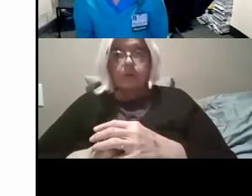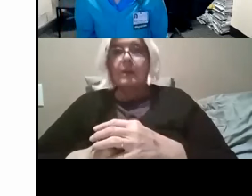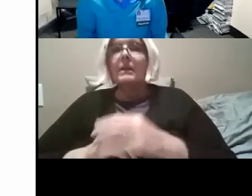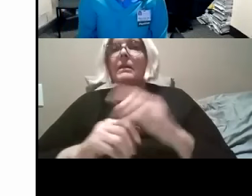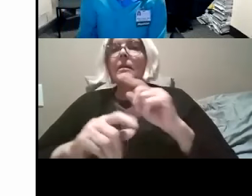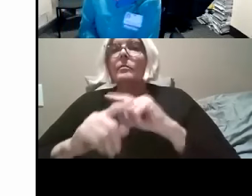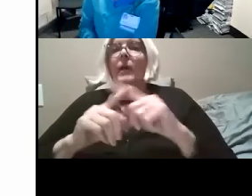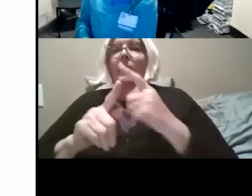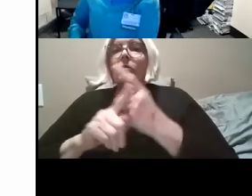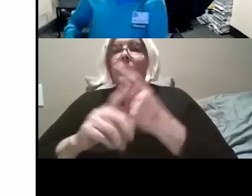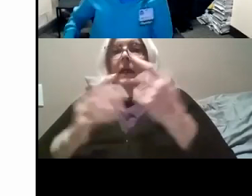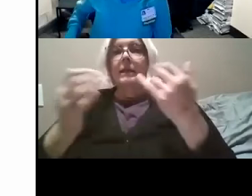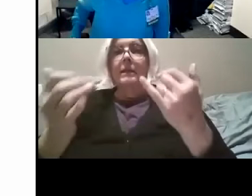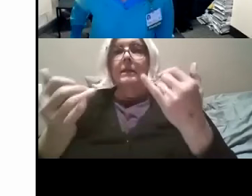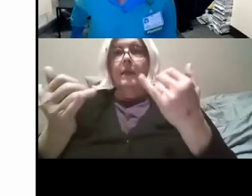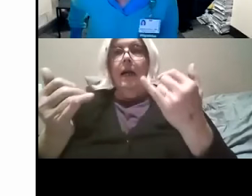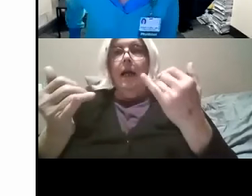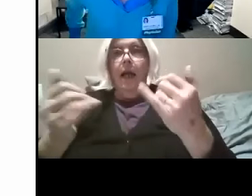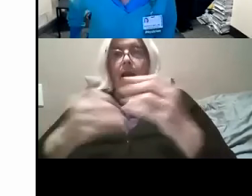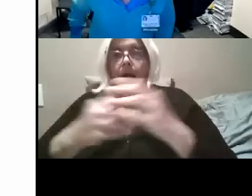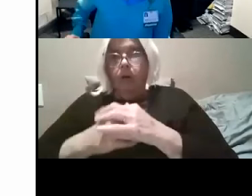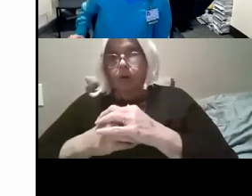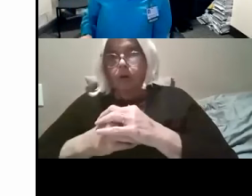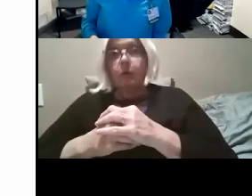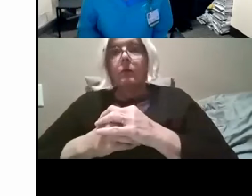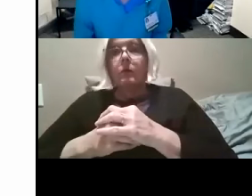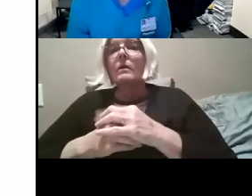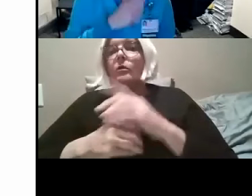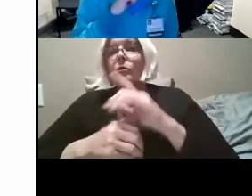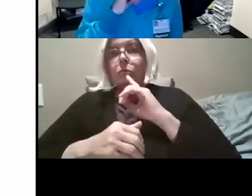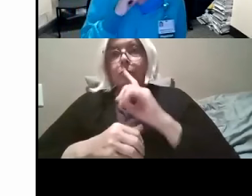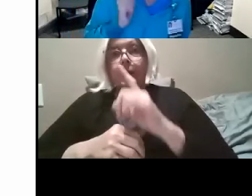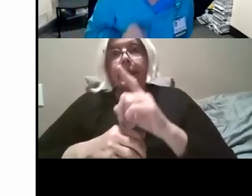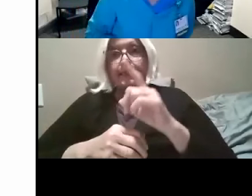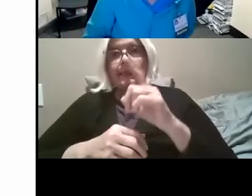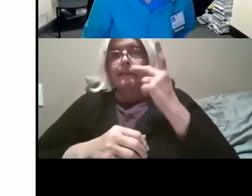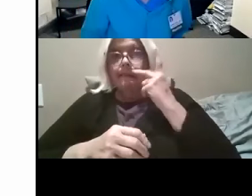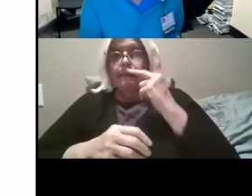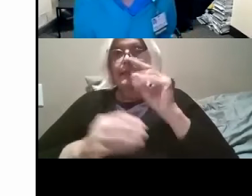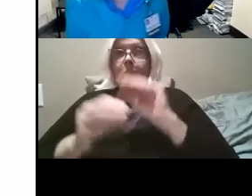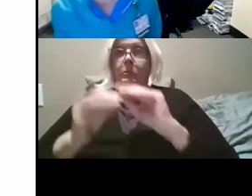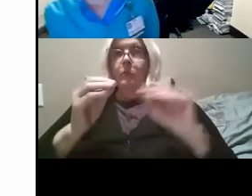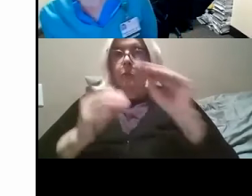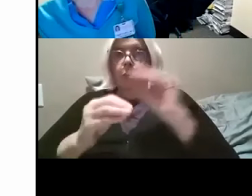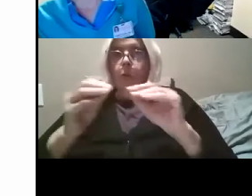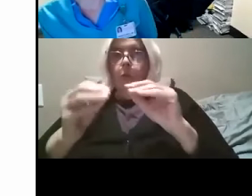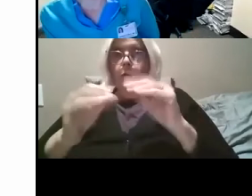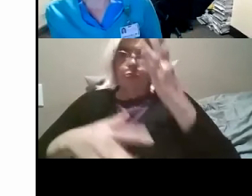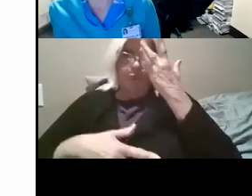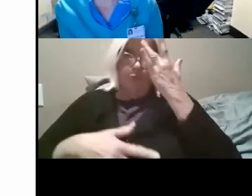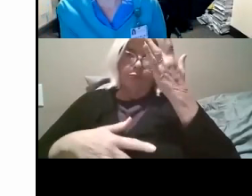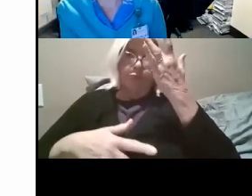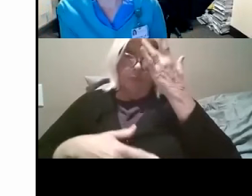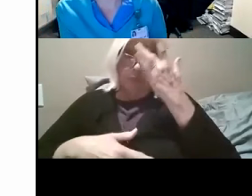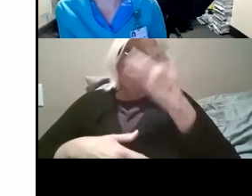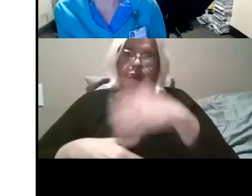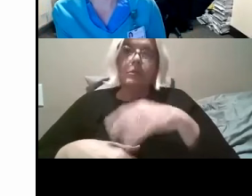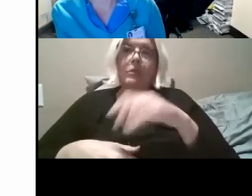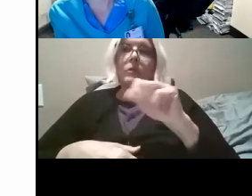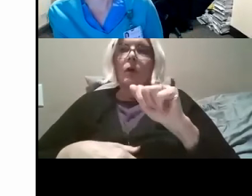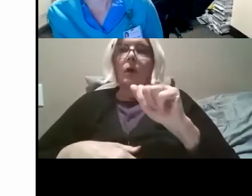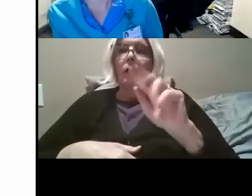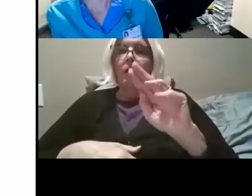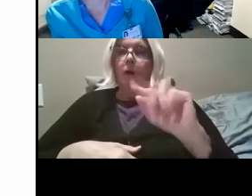with infections that we just don't typically see in August, September, October. We see them in the winter. We are just having so many